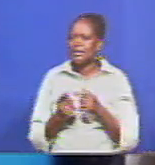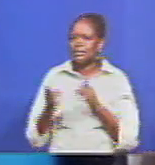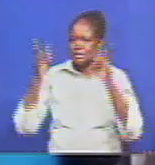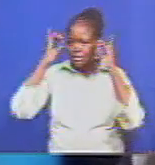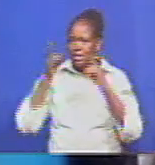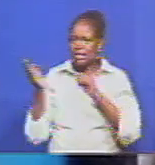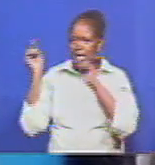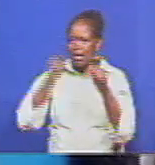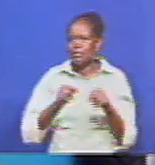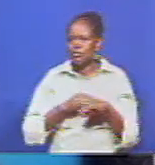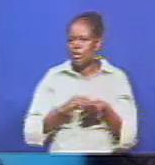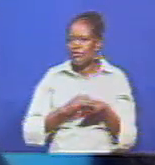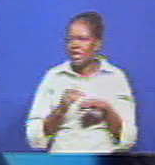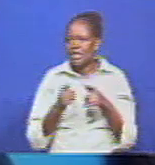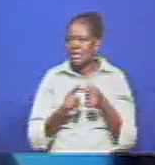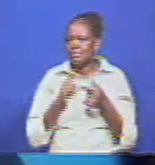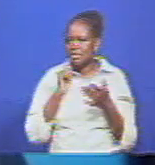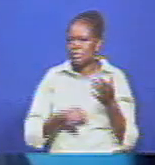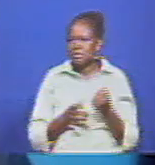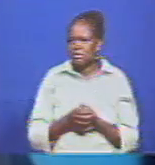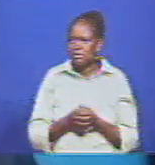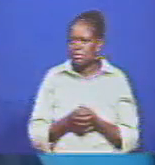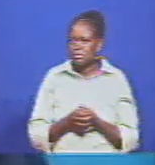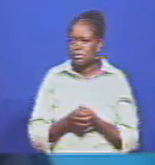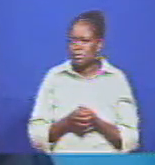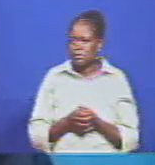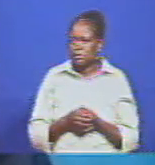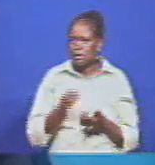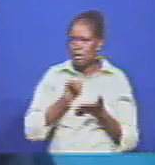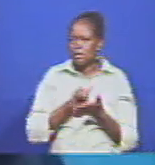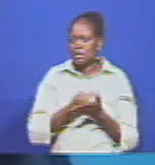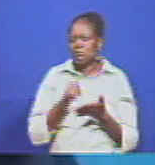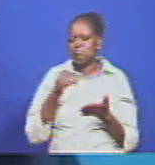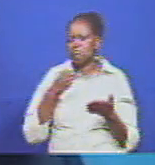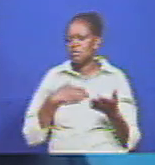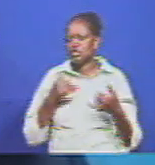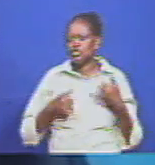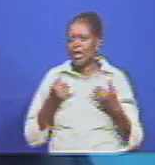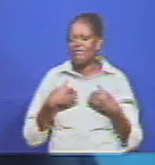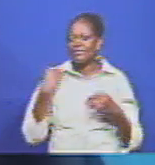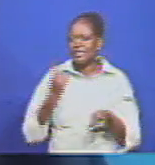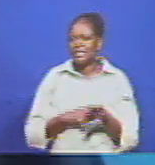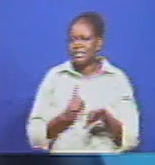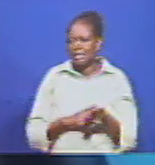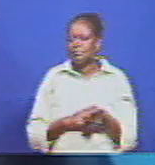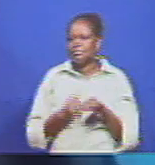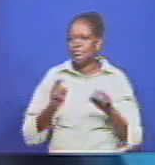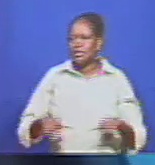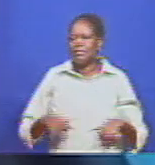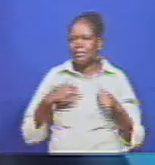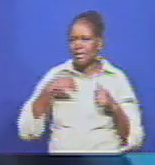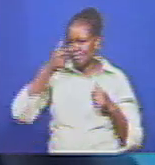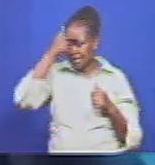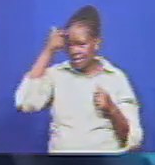to Africa. And I have to say that I am enjoying each and every moment of my life, yes.